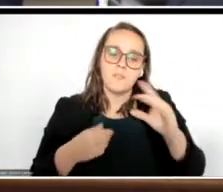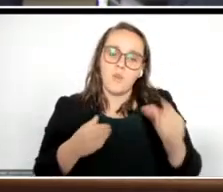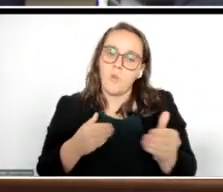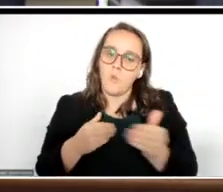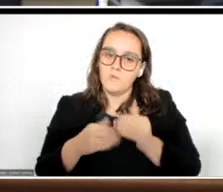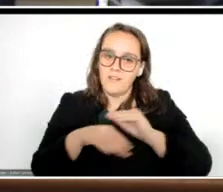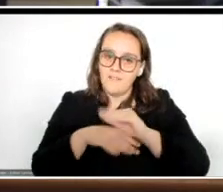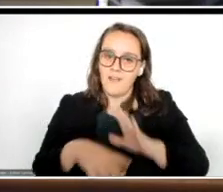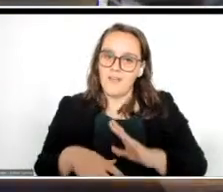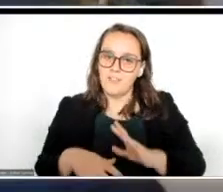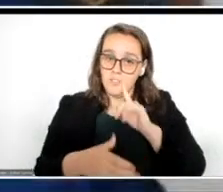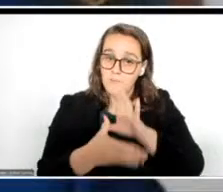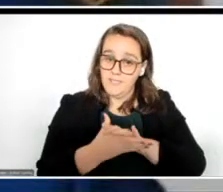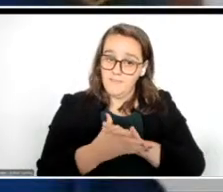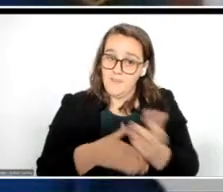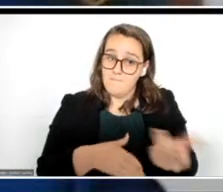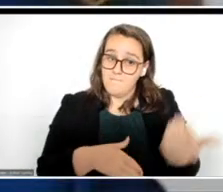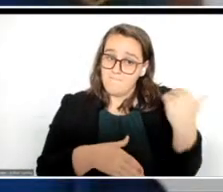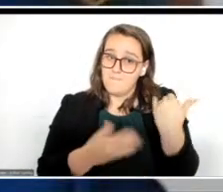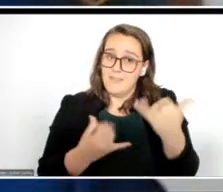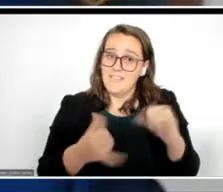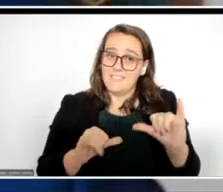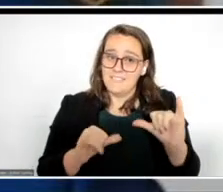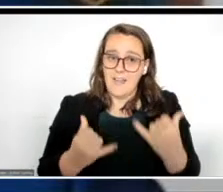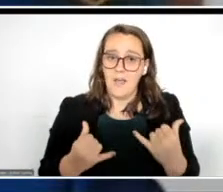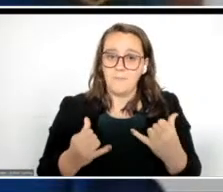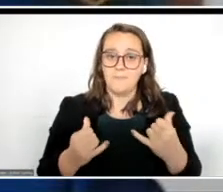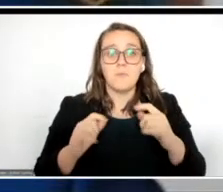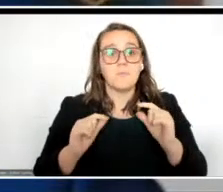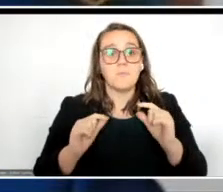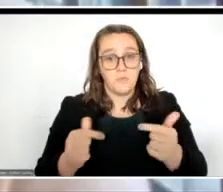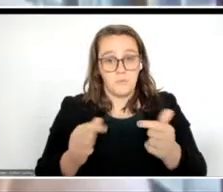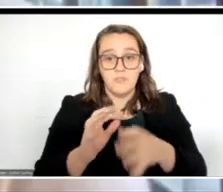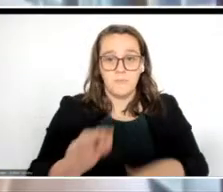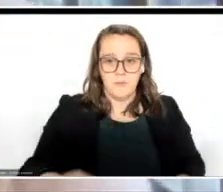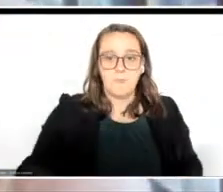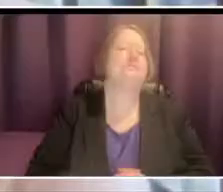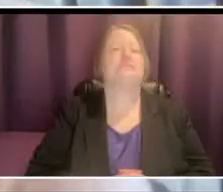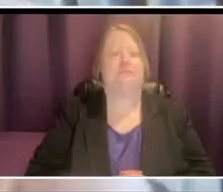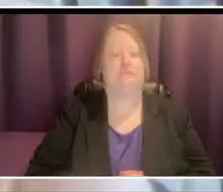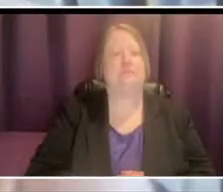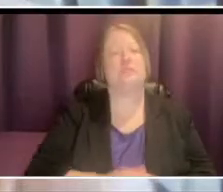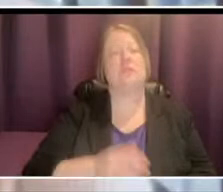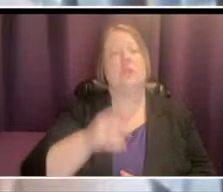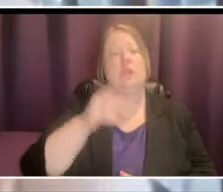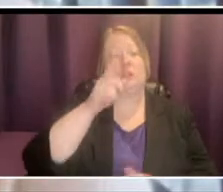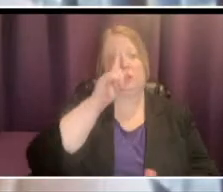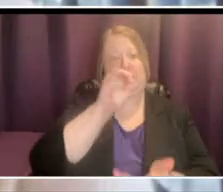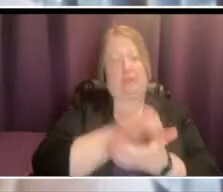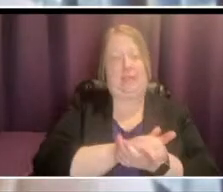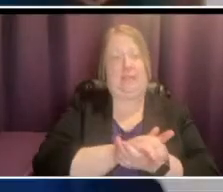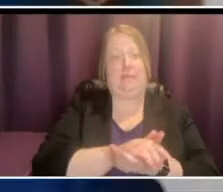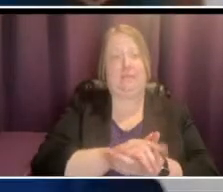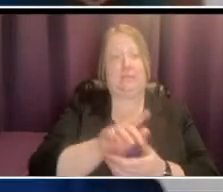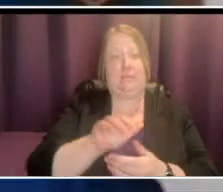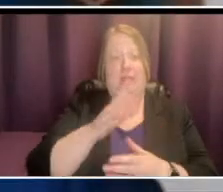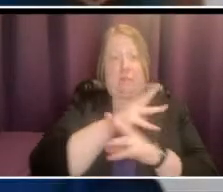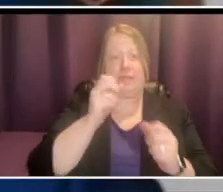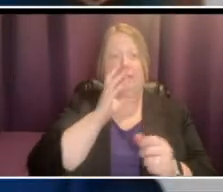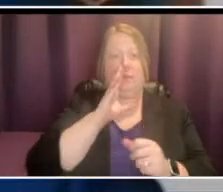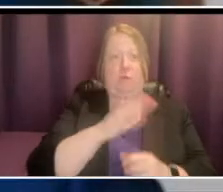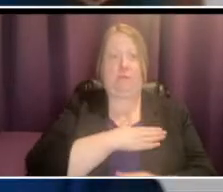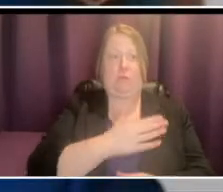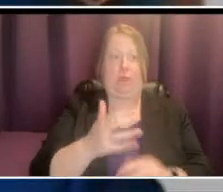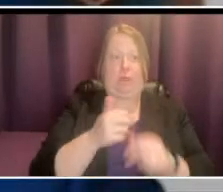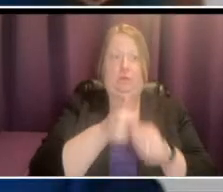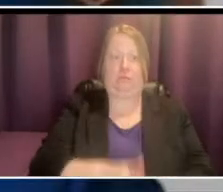now. Well, do you believe the president should abide by the rulings of the courts? Oh, yes. We should all comply with the